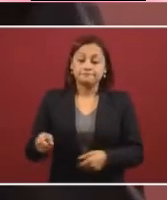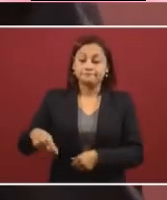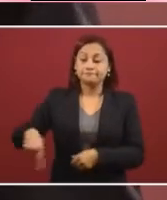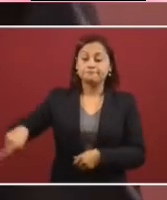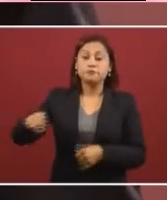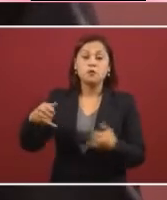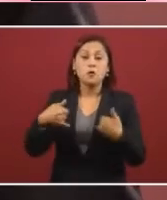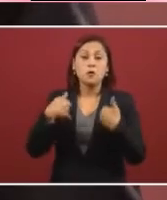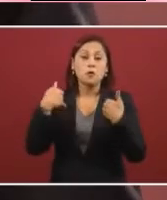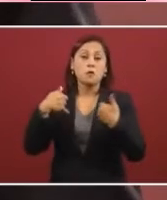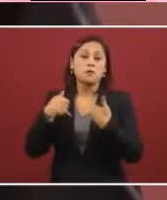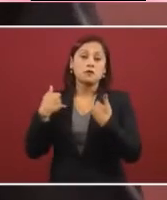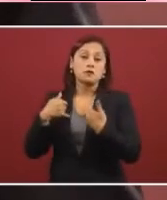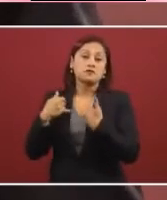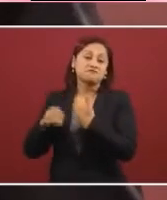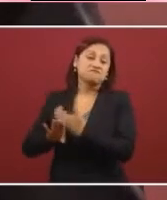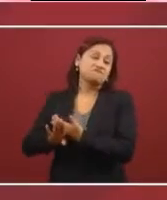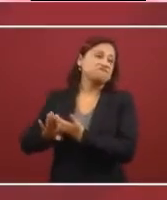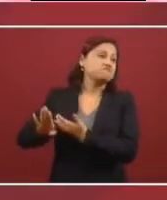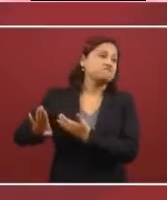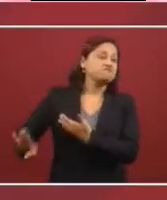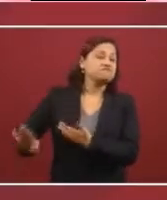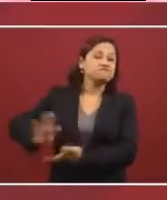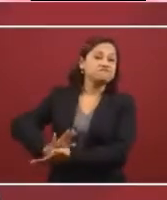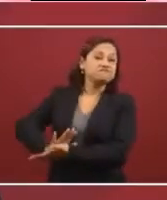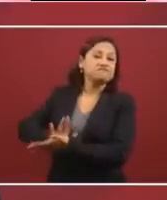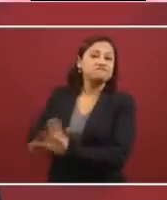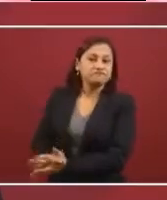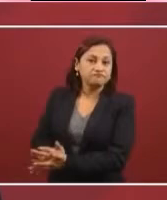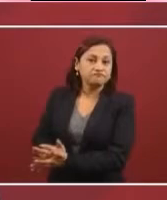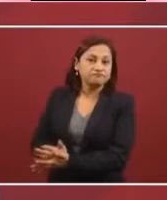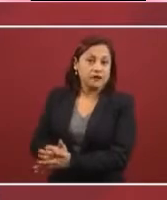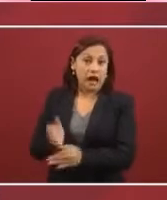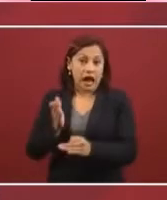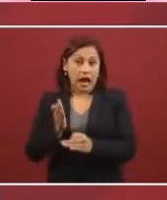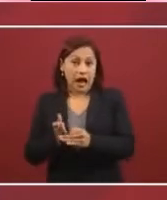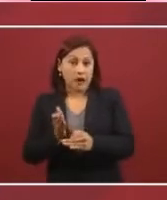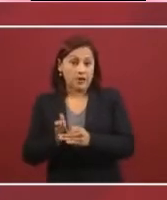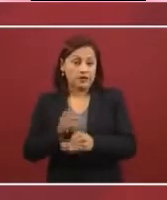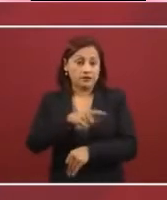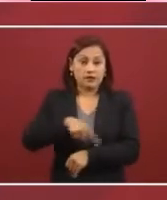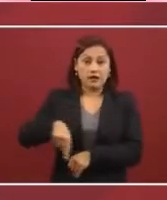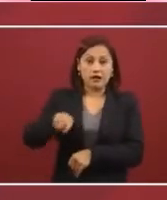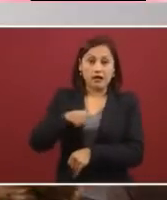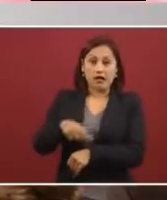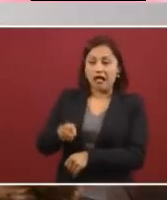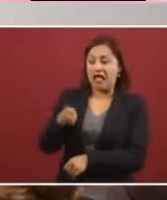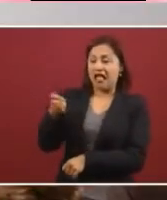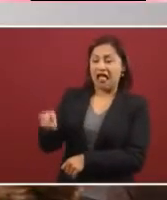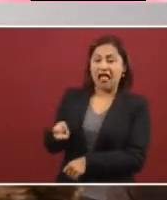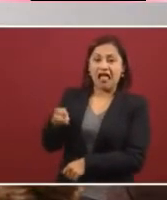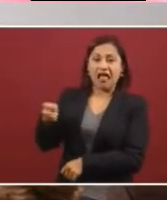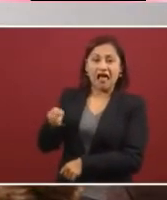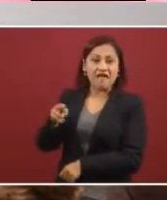So they discriminated against them, and they still continue with the same behavior.